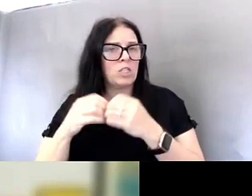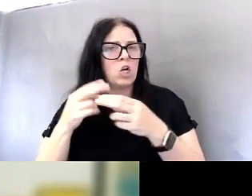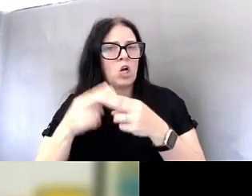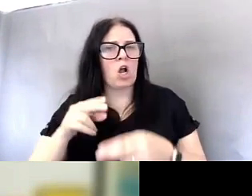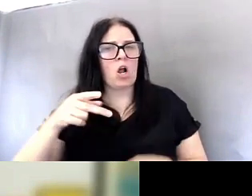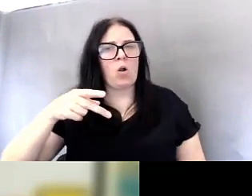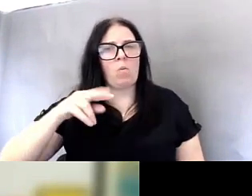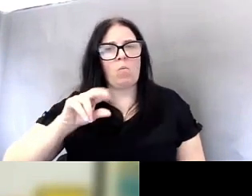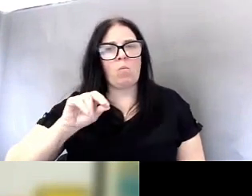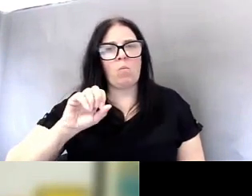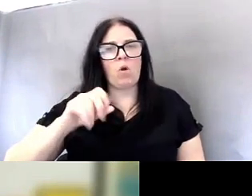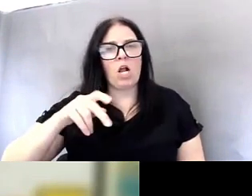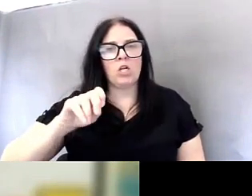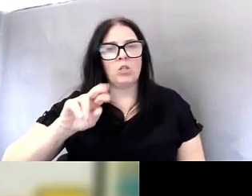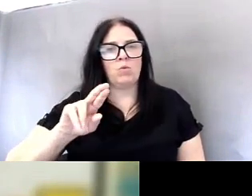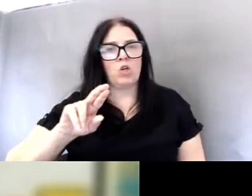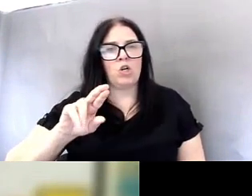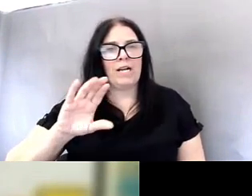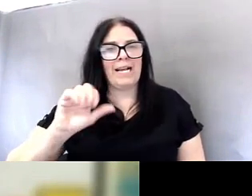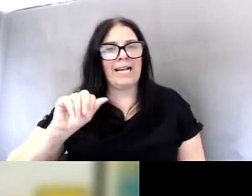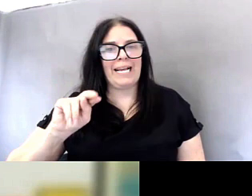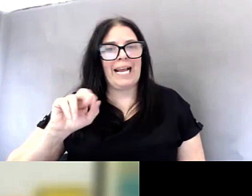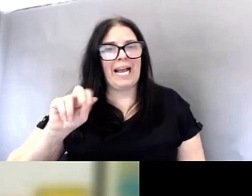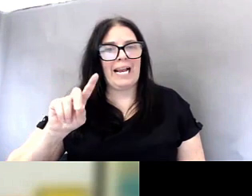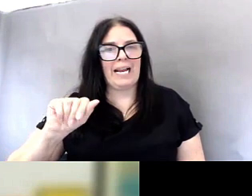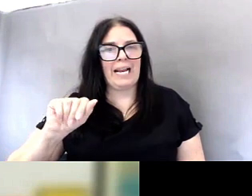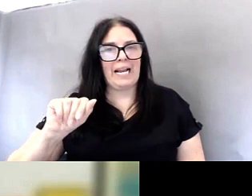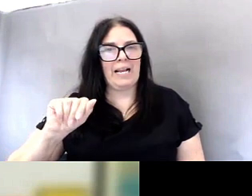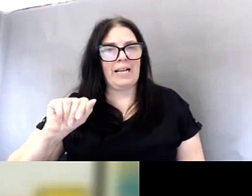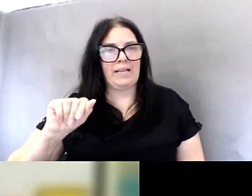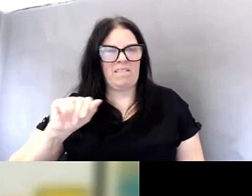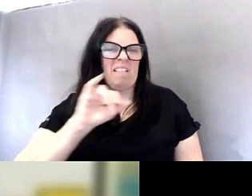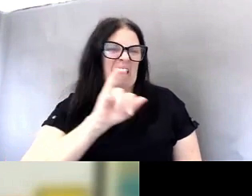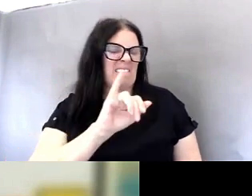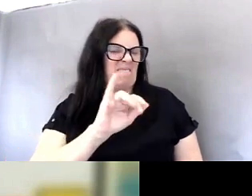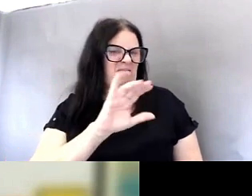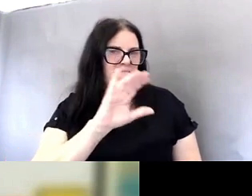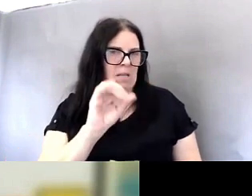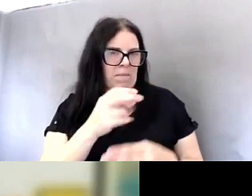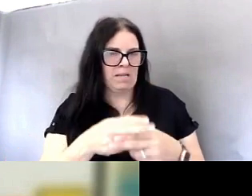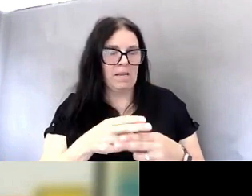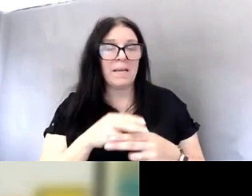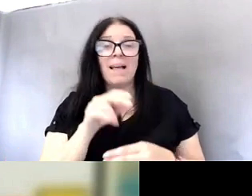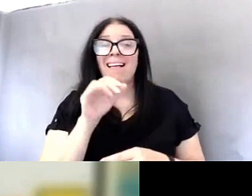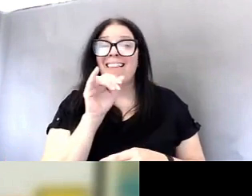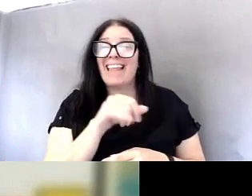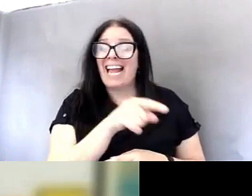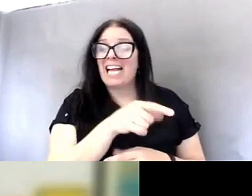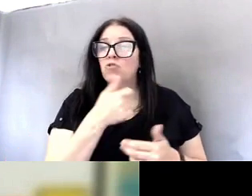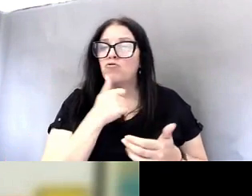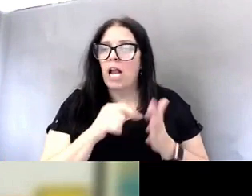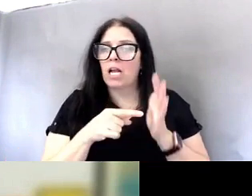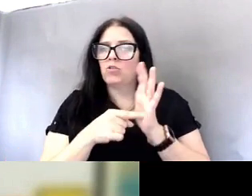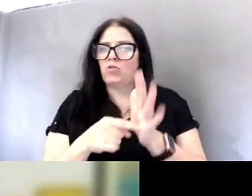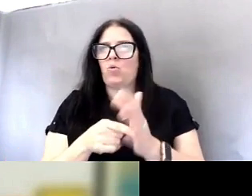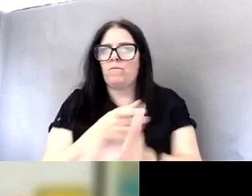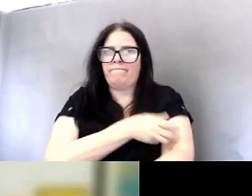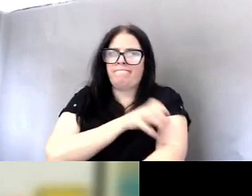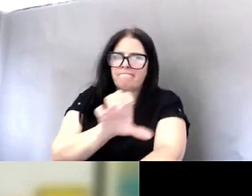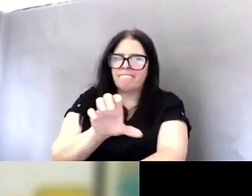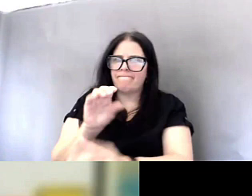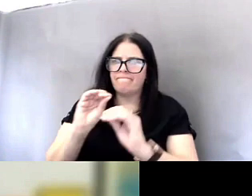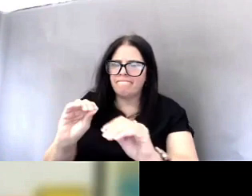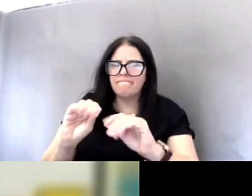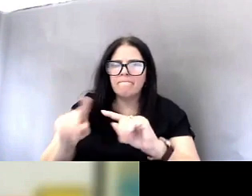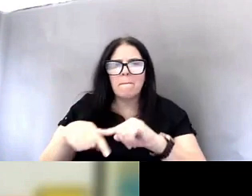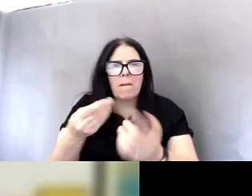do talk, they're just about financial knowledge and importantly, financial empowerment